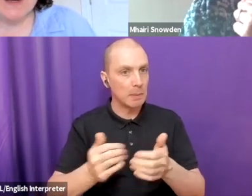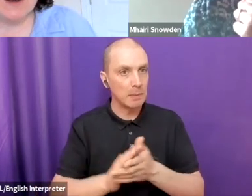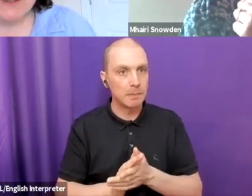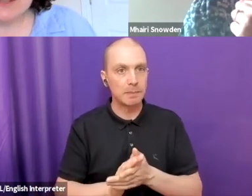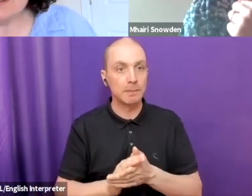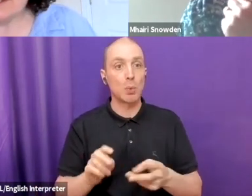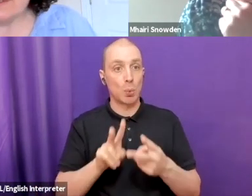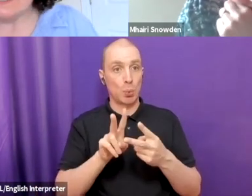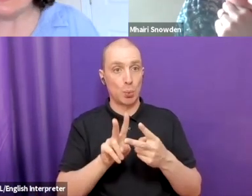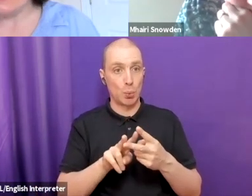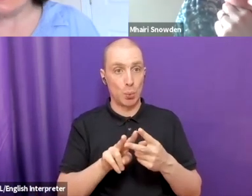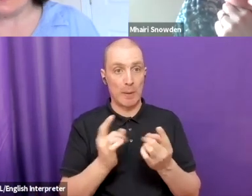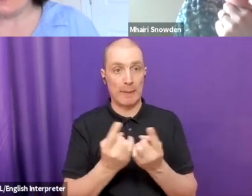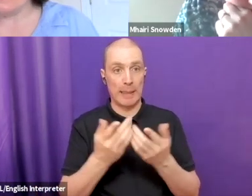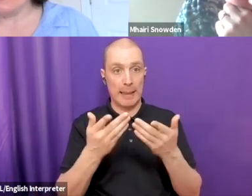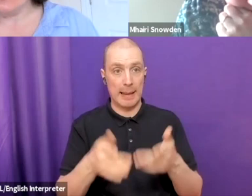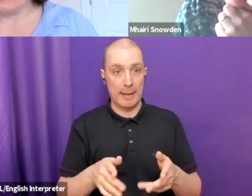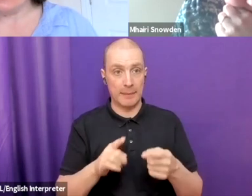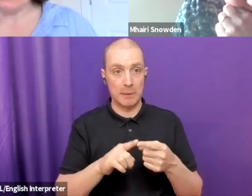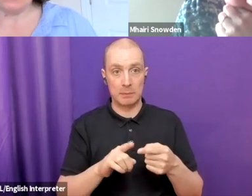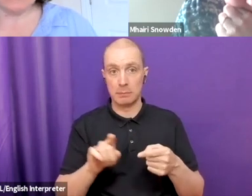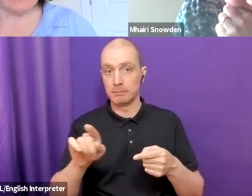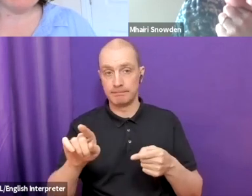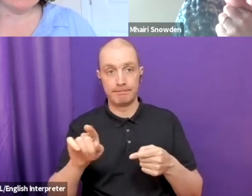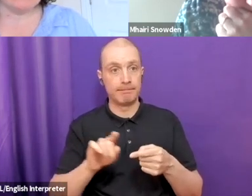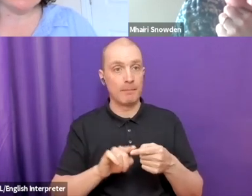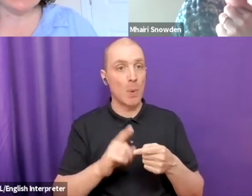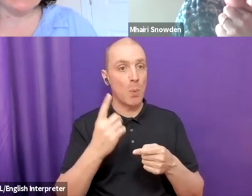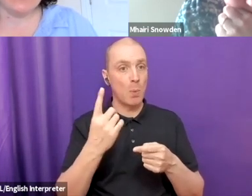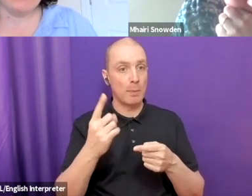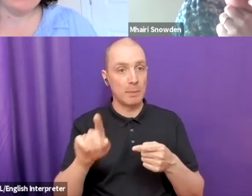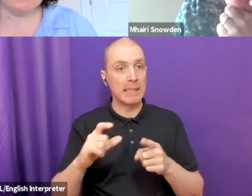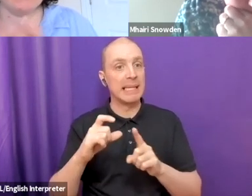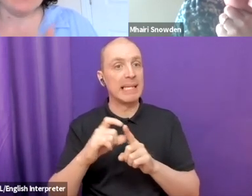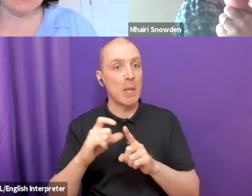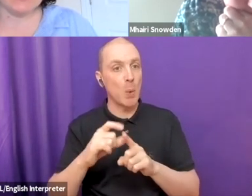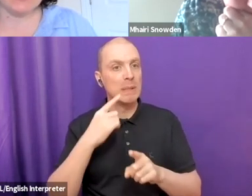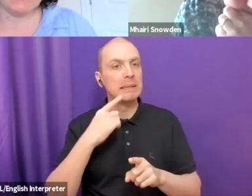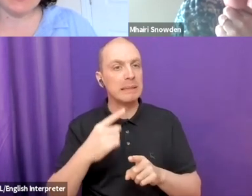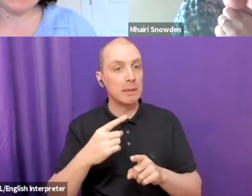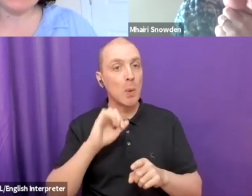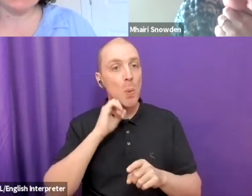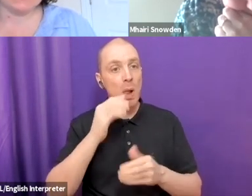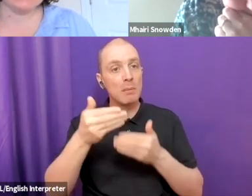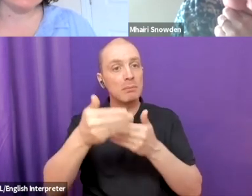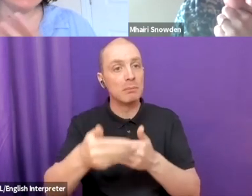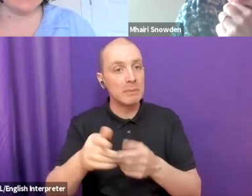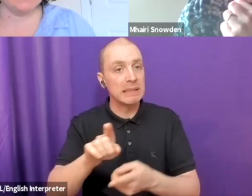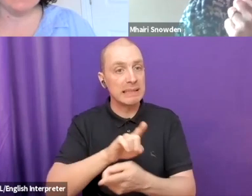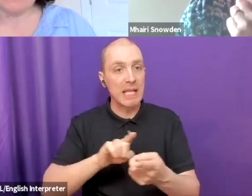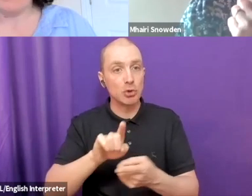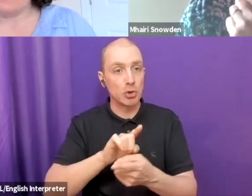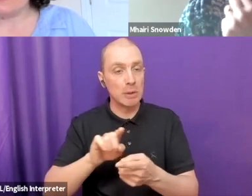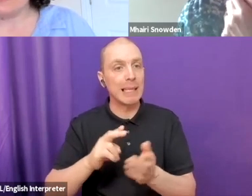do before we close. So the first thing is just to say, as Diego mentioned, we are having another session. We'll be very lucky to get the expertise of Nicoletta